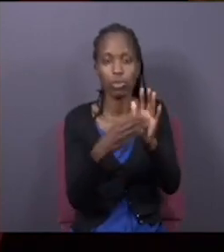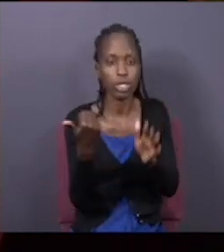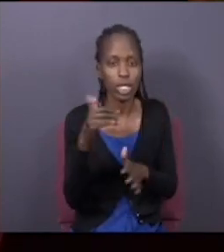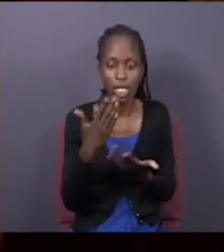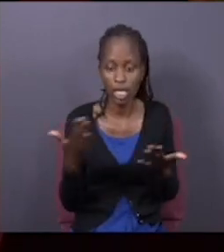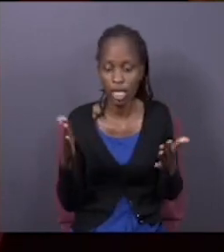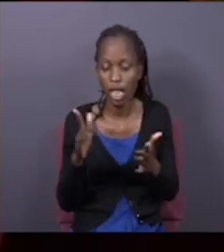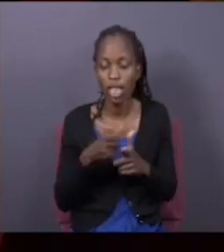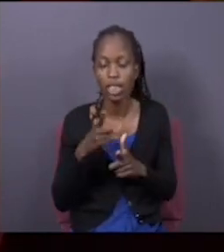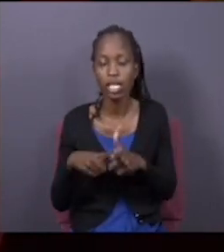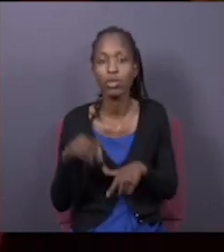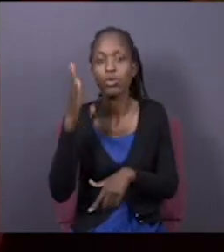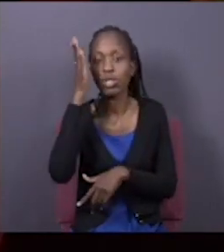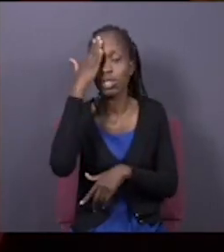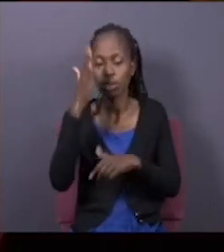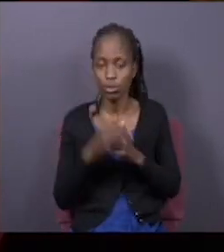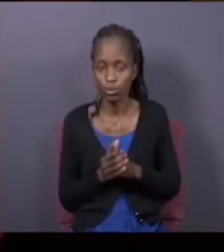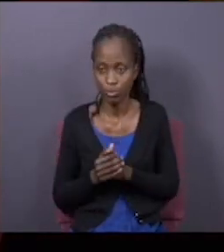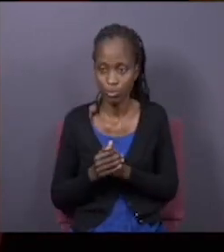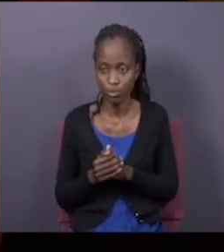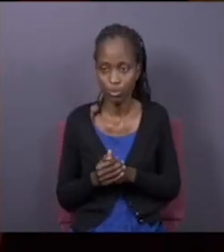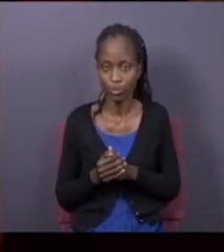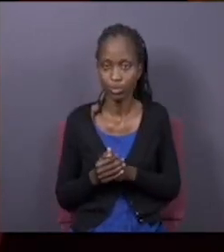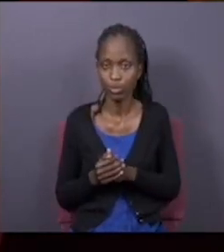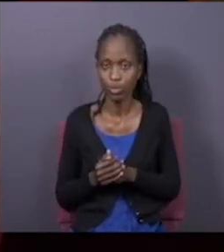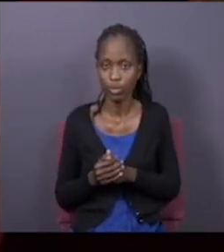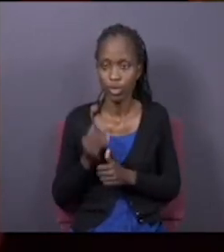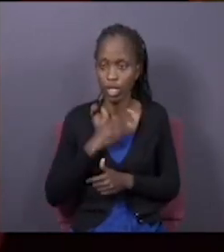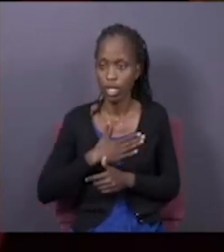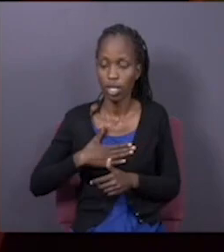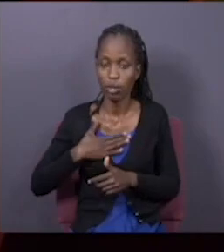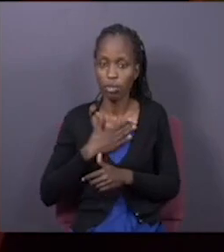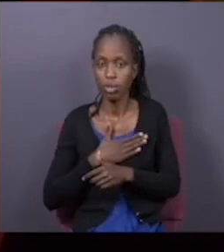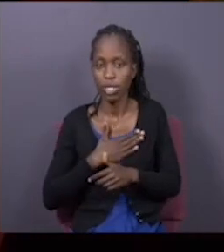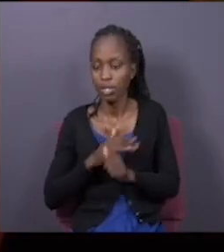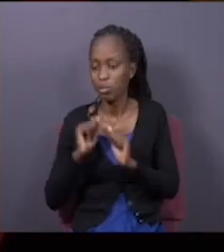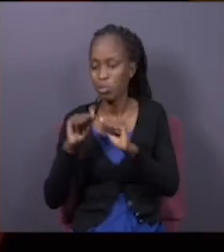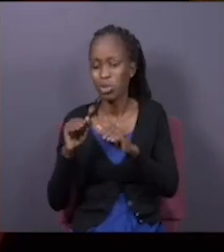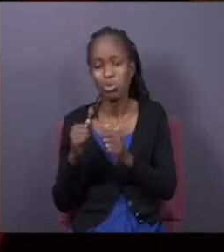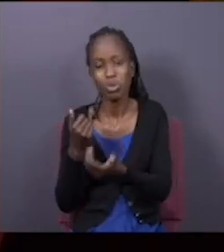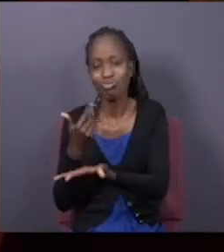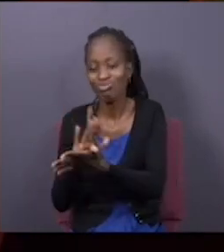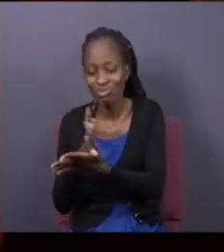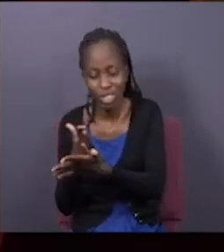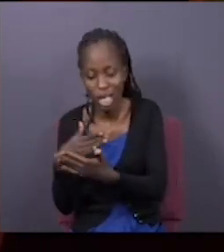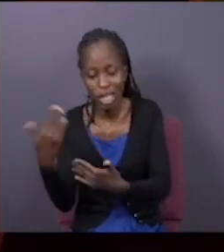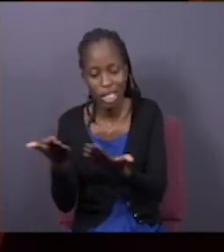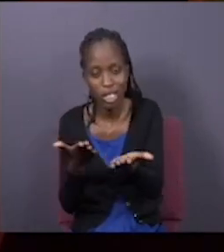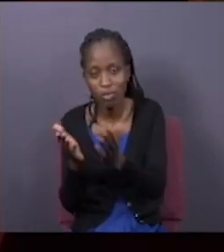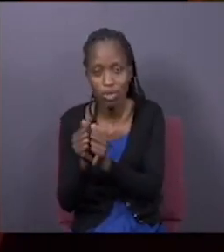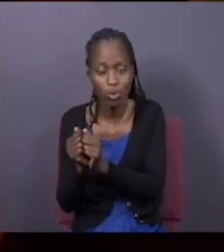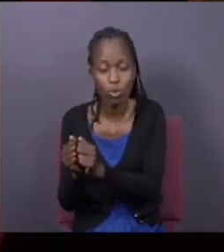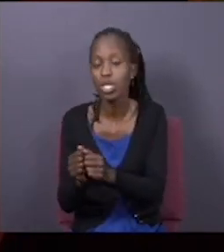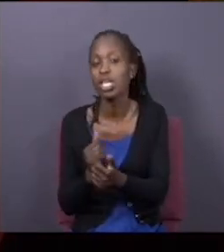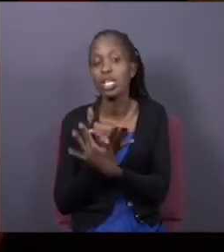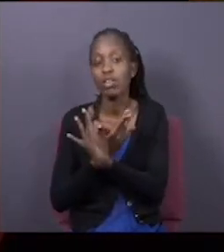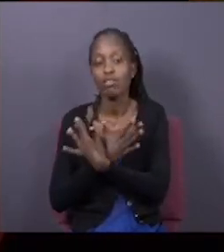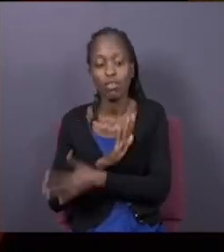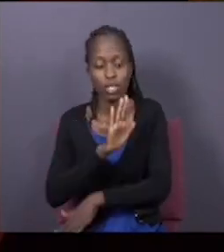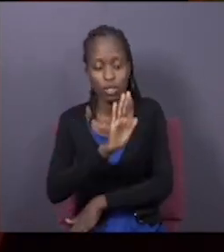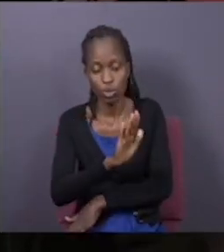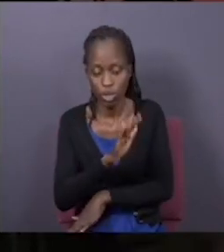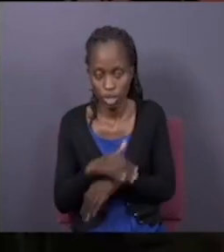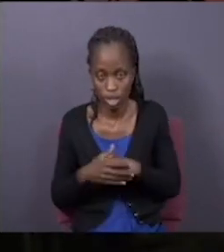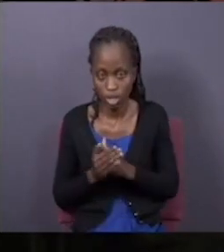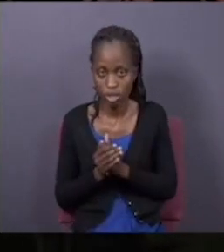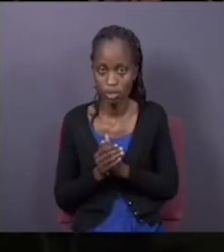coming up, you will be notified accordingly. Please don't be mean. Go ahead and share this service, this worship